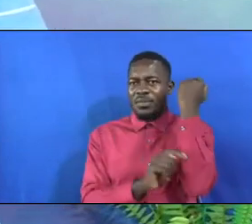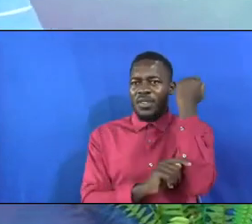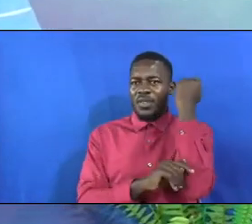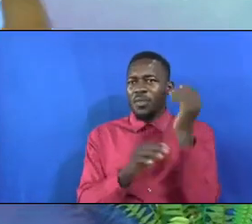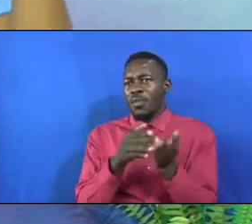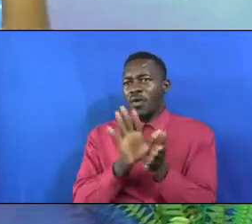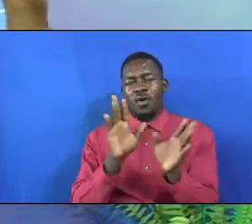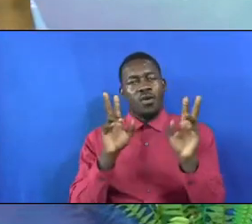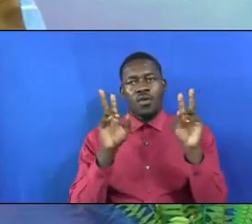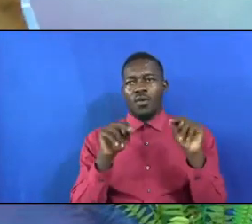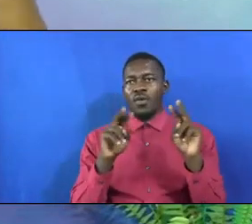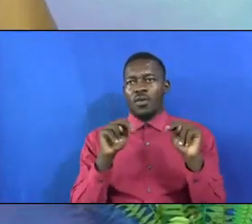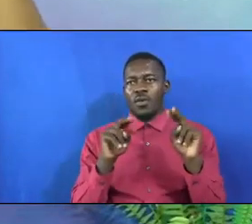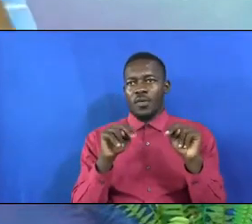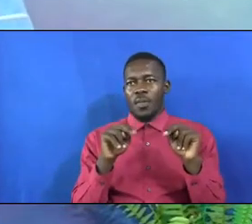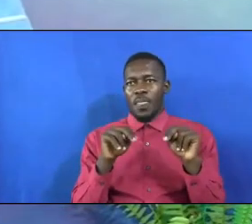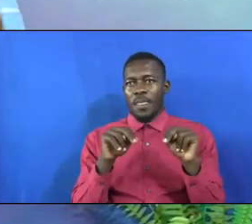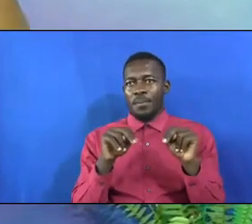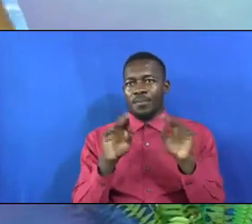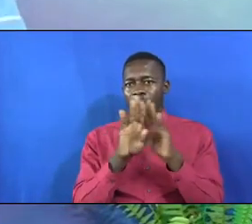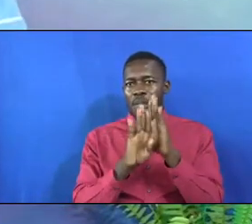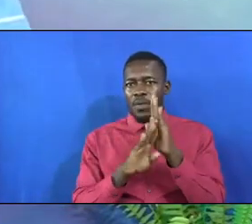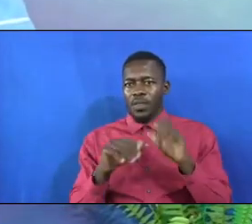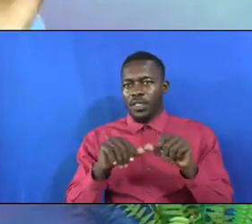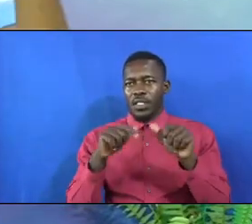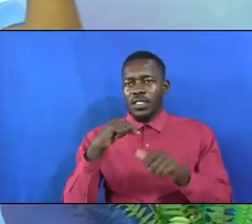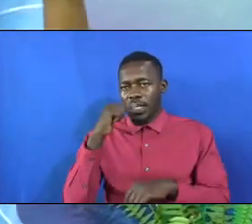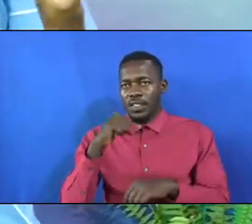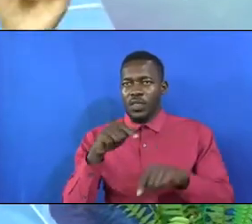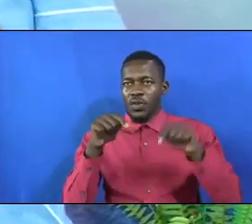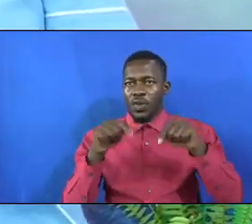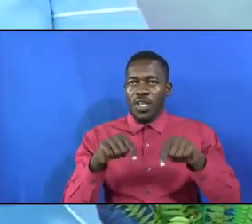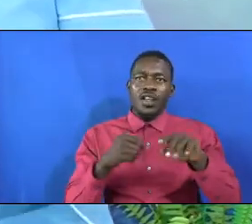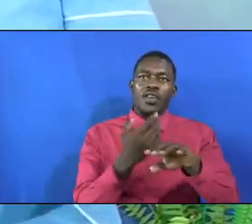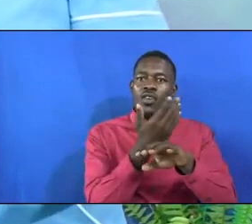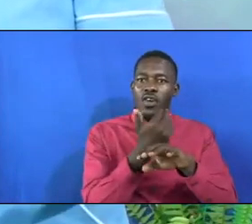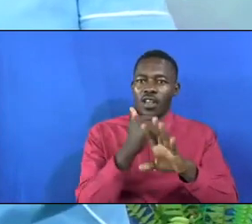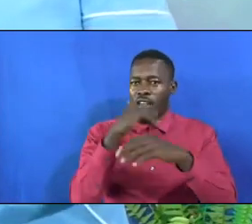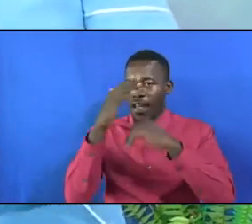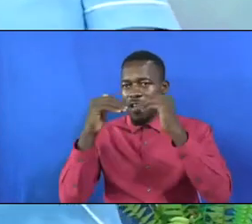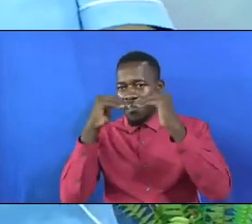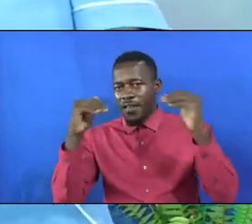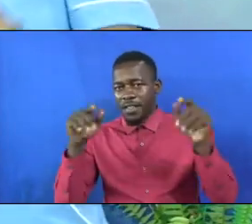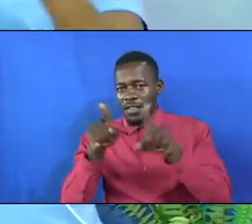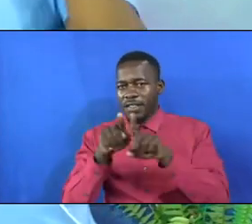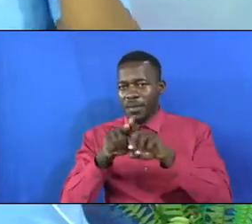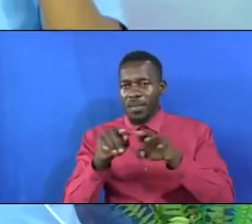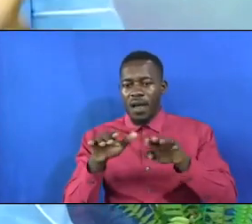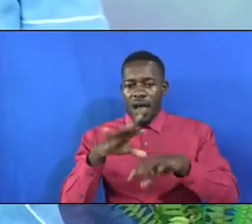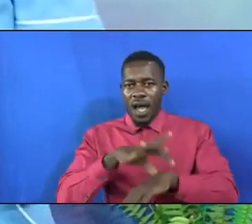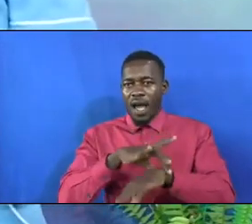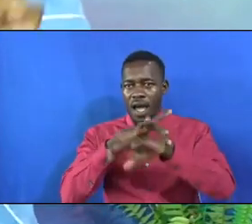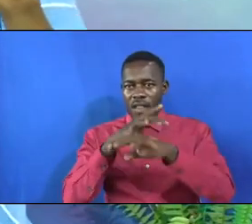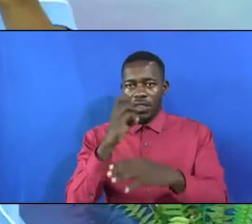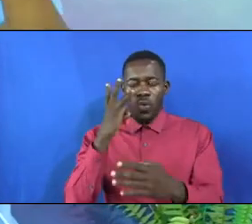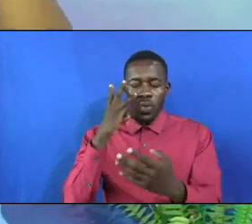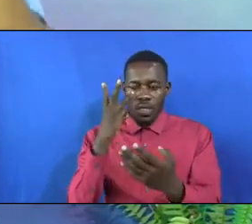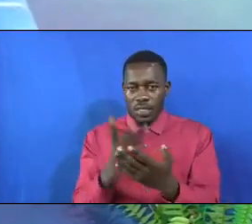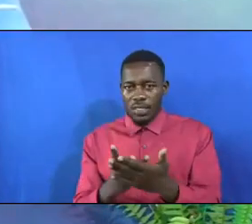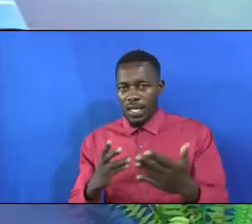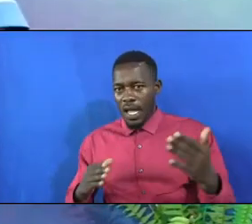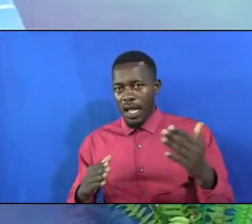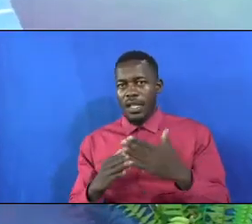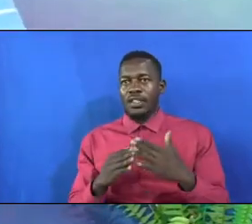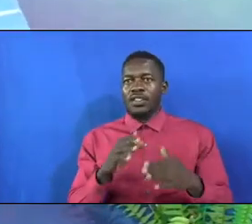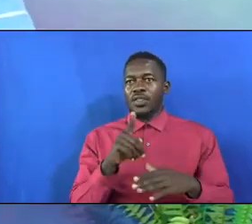19 he says, this day I call the heavens and the earth as witnesses against you, that I have set before